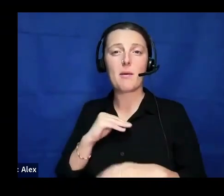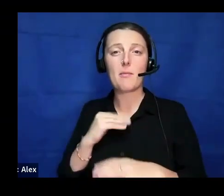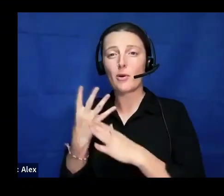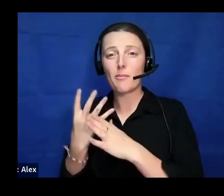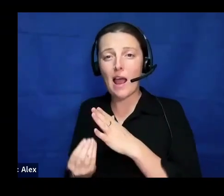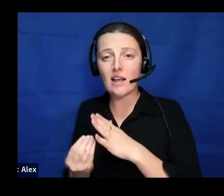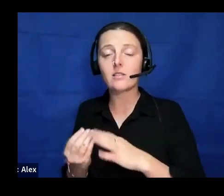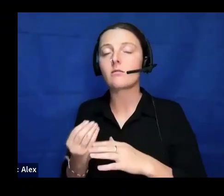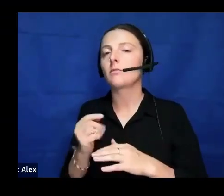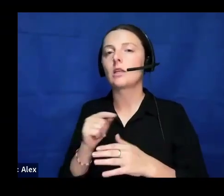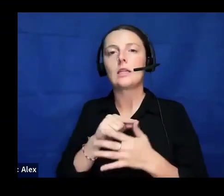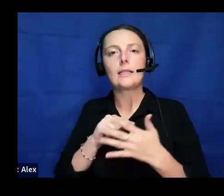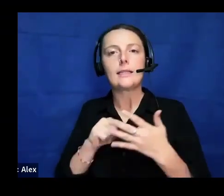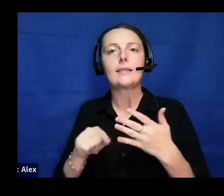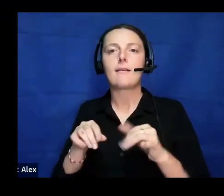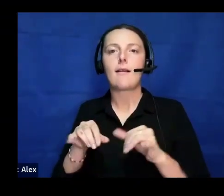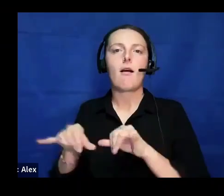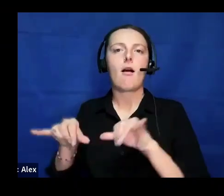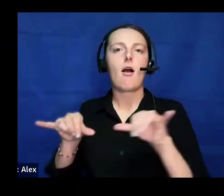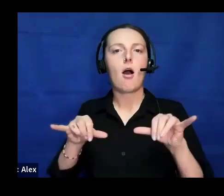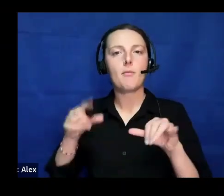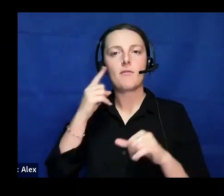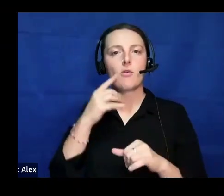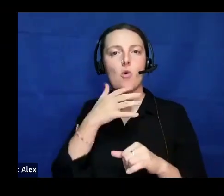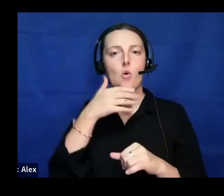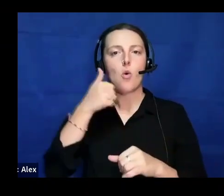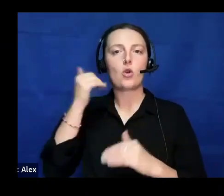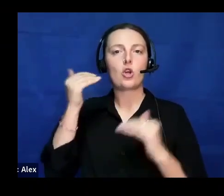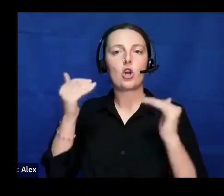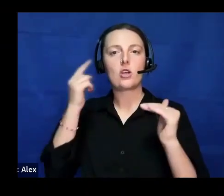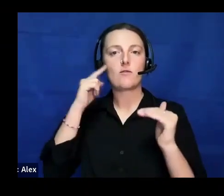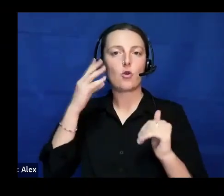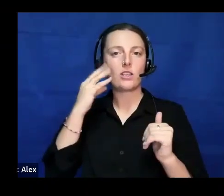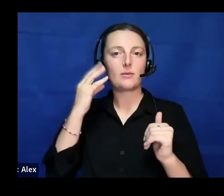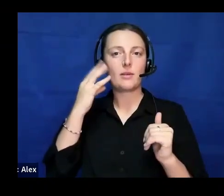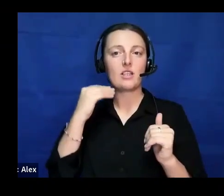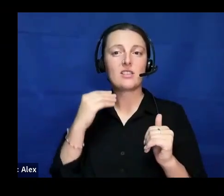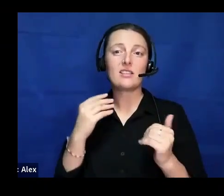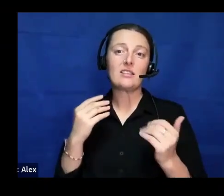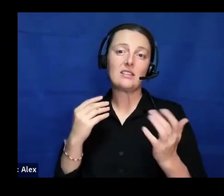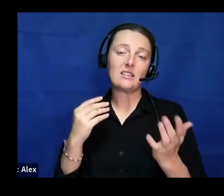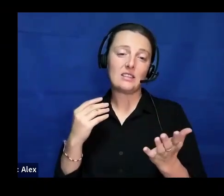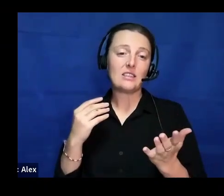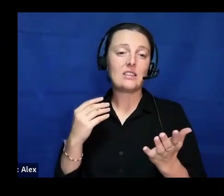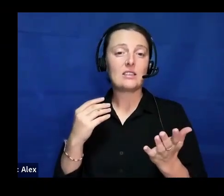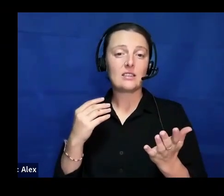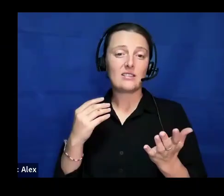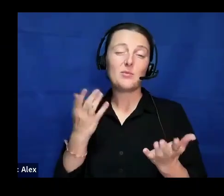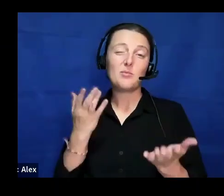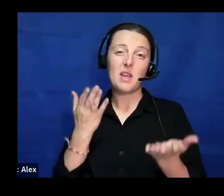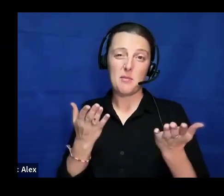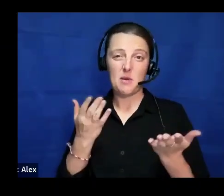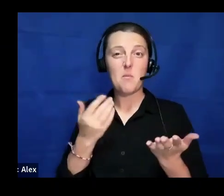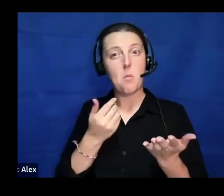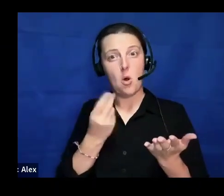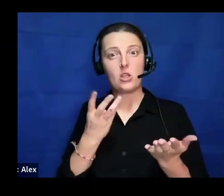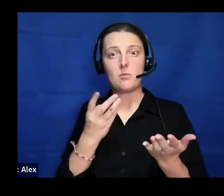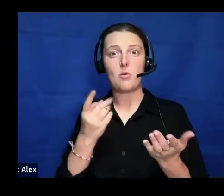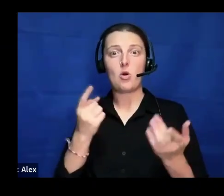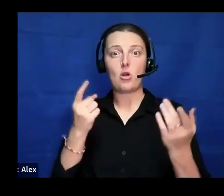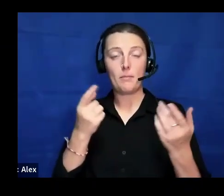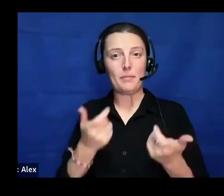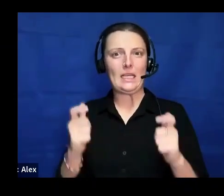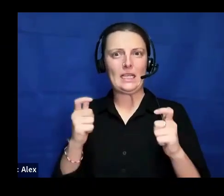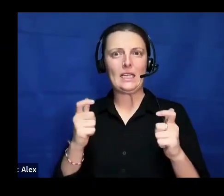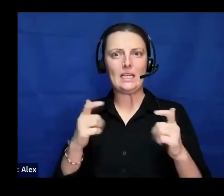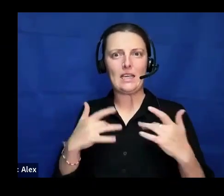to experience and likely, having multiple of them occur within a shorter period of time. One thing